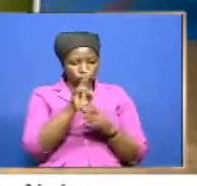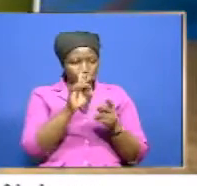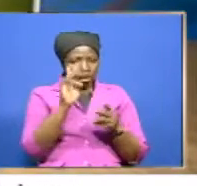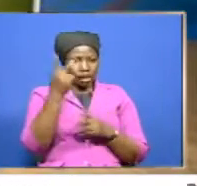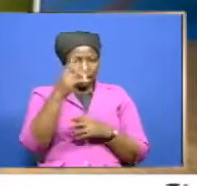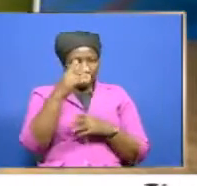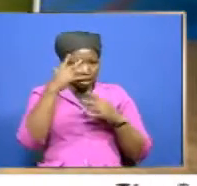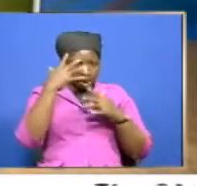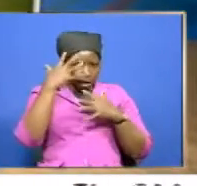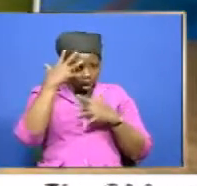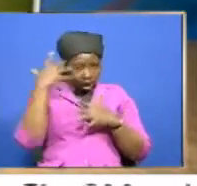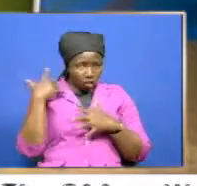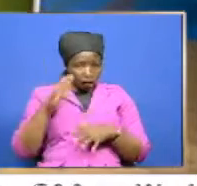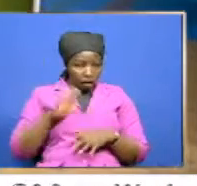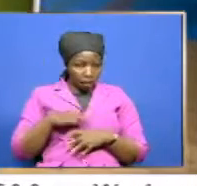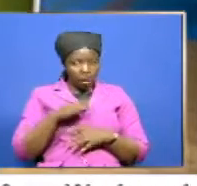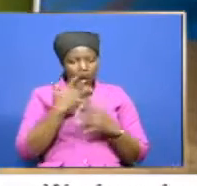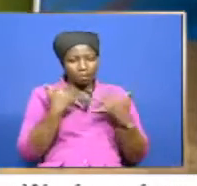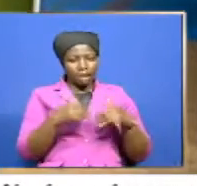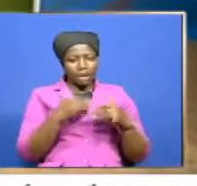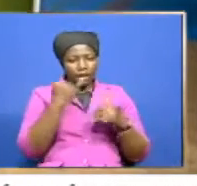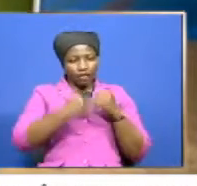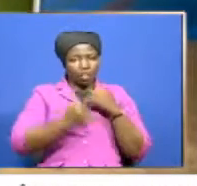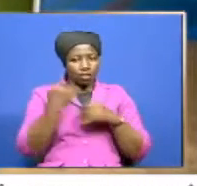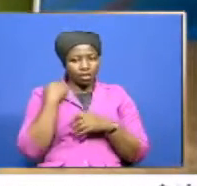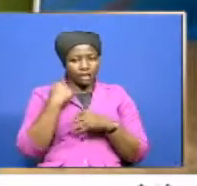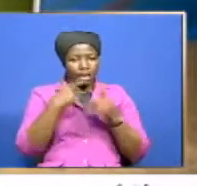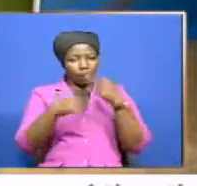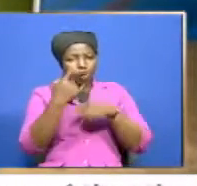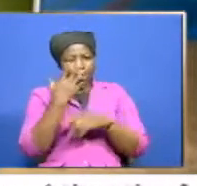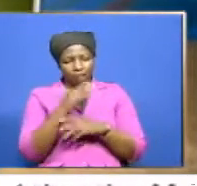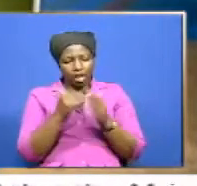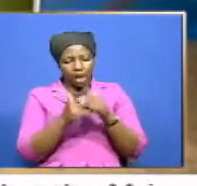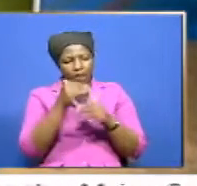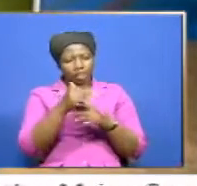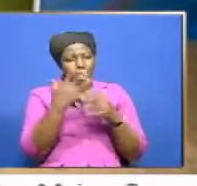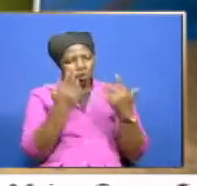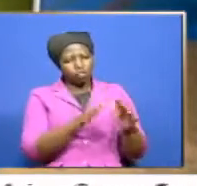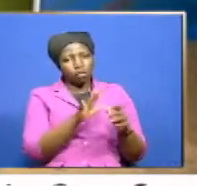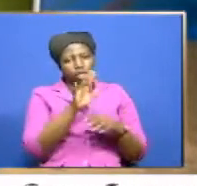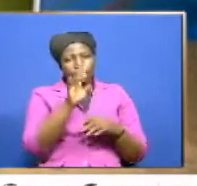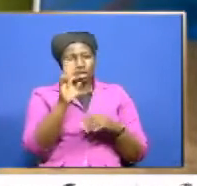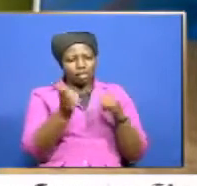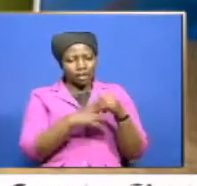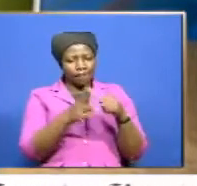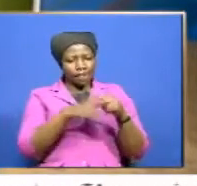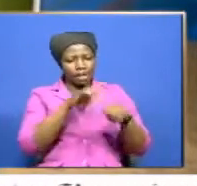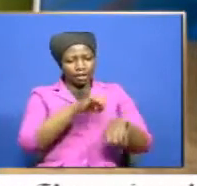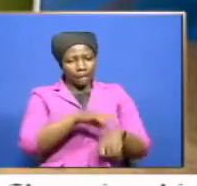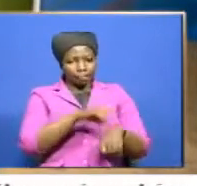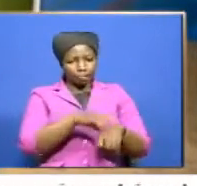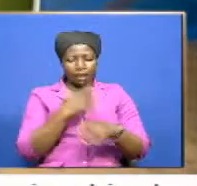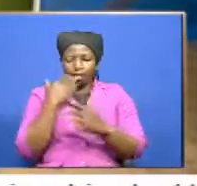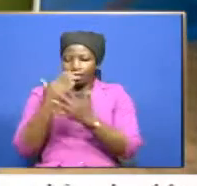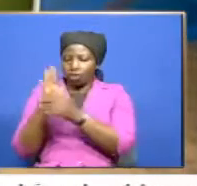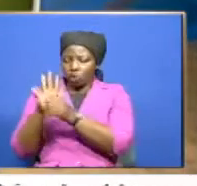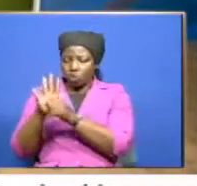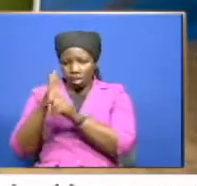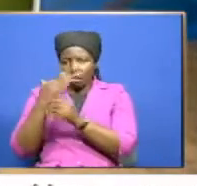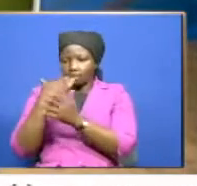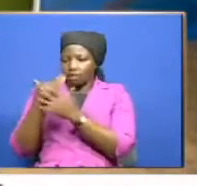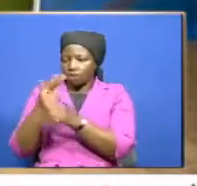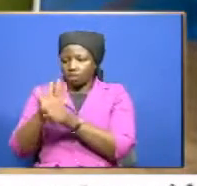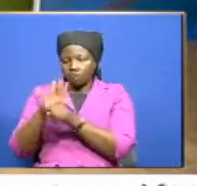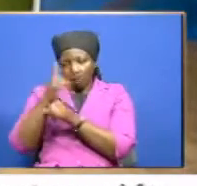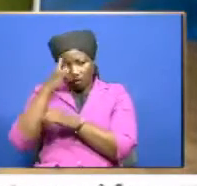yesterday and eventually getting a win after 7 straight losses. Thank you very much, Felix. Thank you very much for having me. Yes, we'll continue having